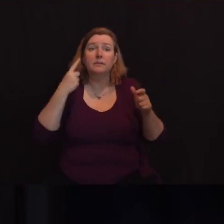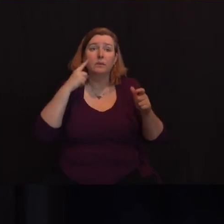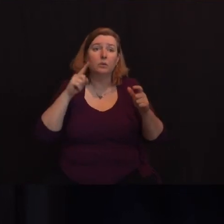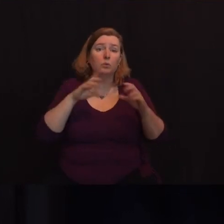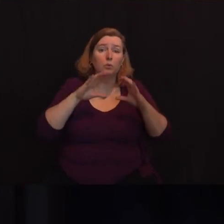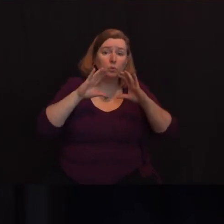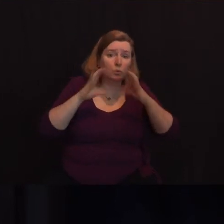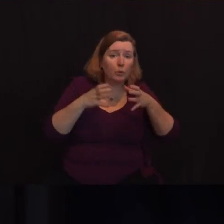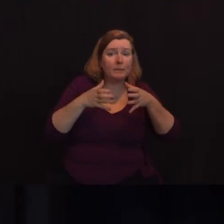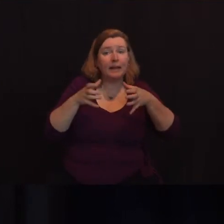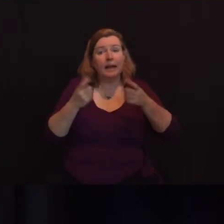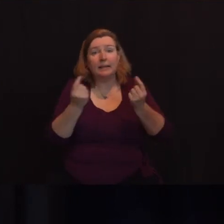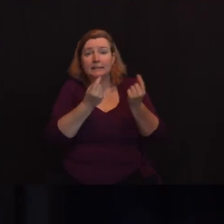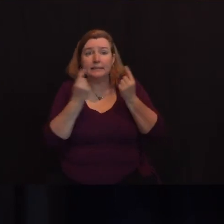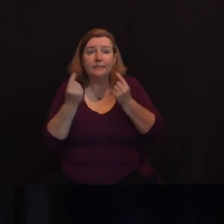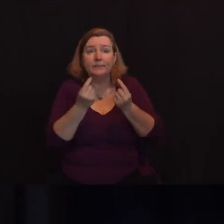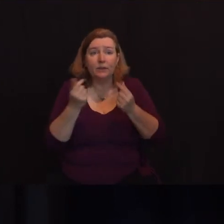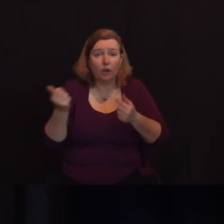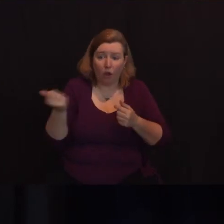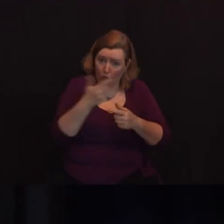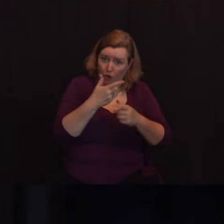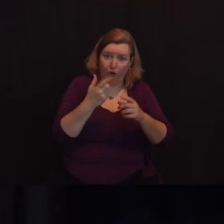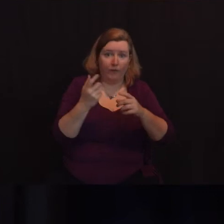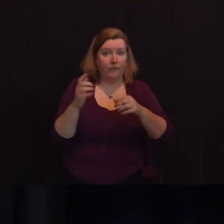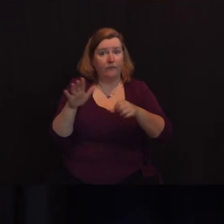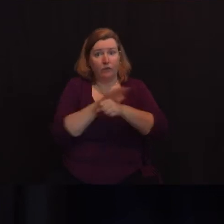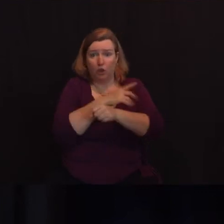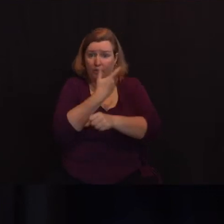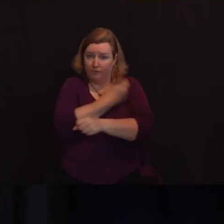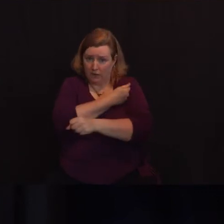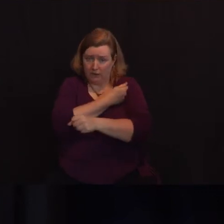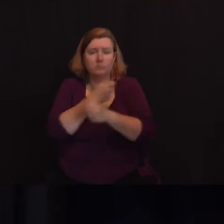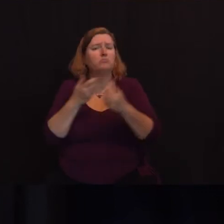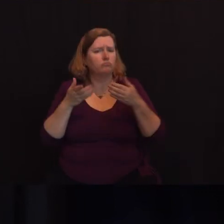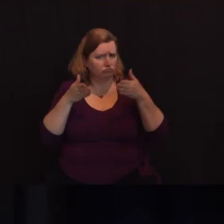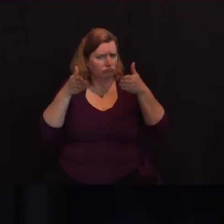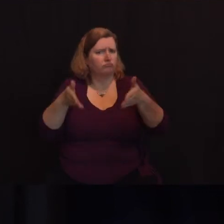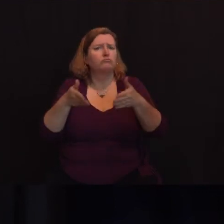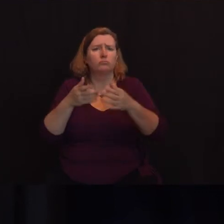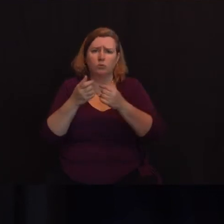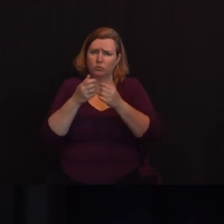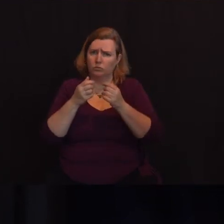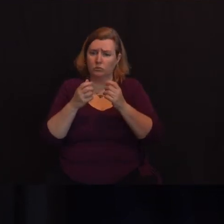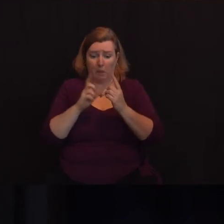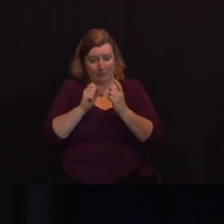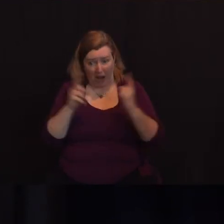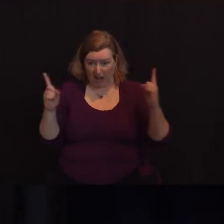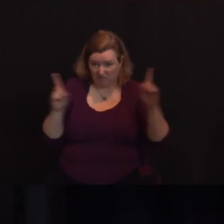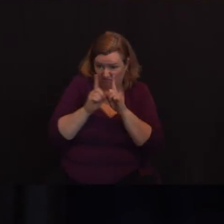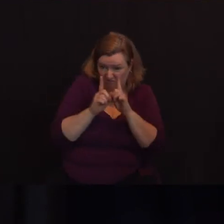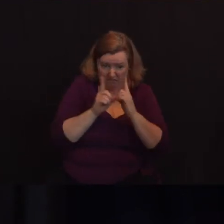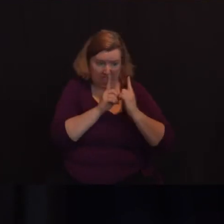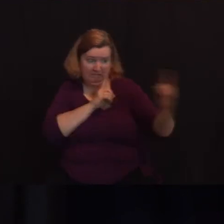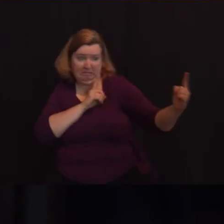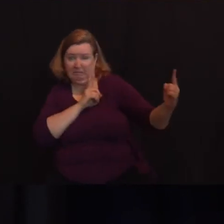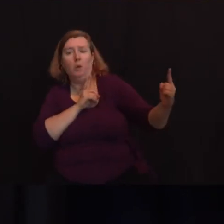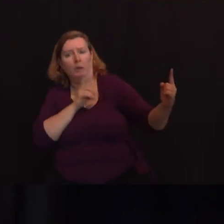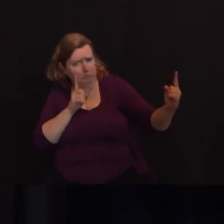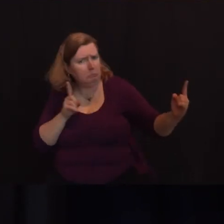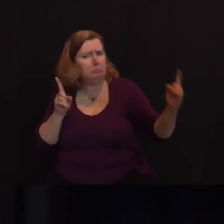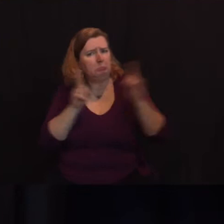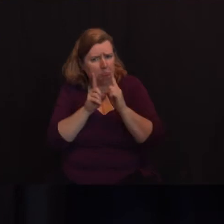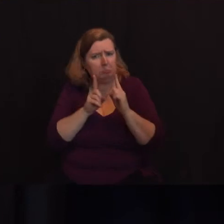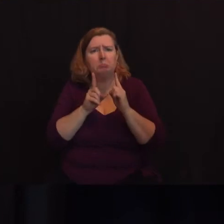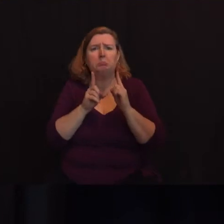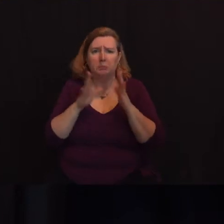are fully vaccinated, they can participate without physical distancing and without wearing a mask during the